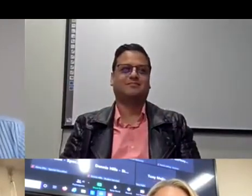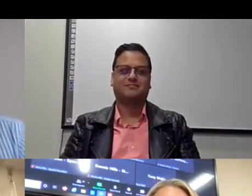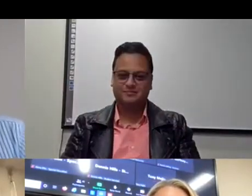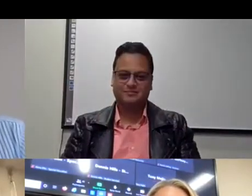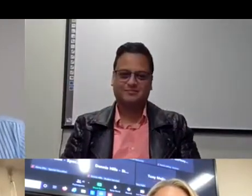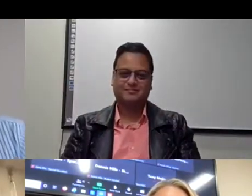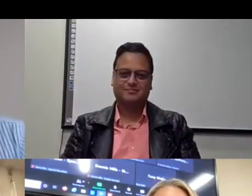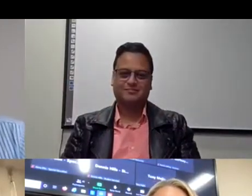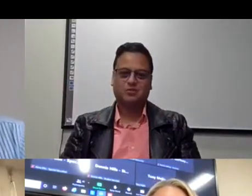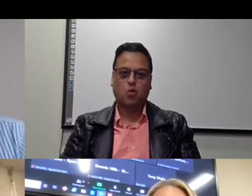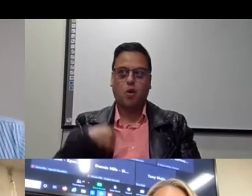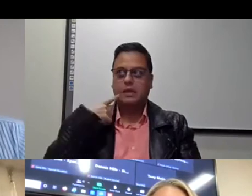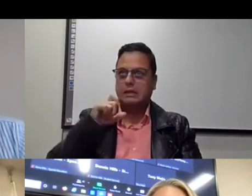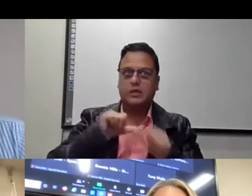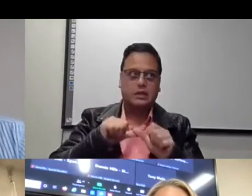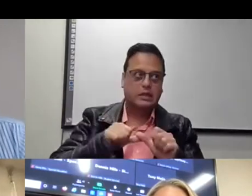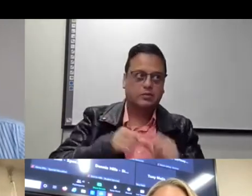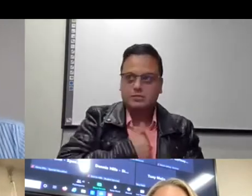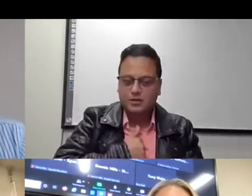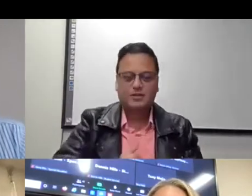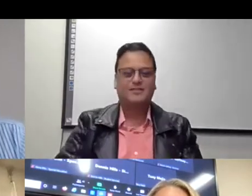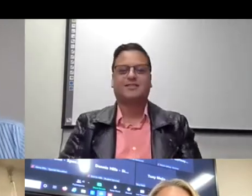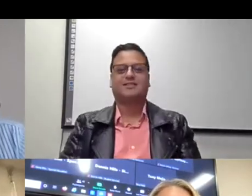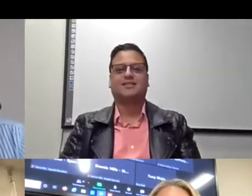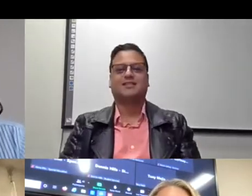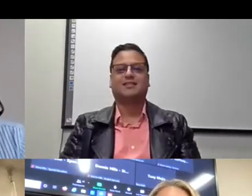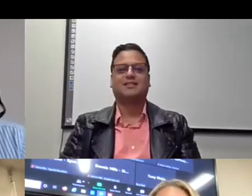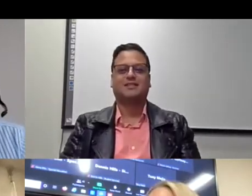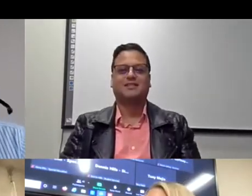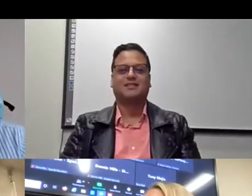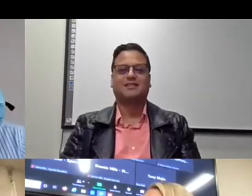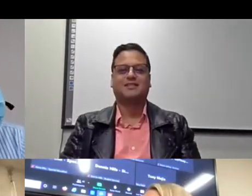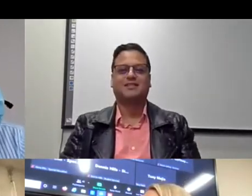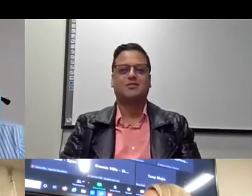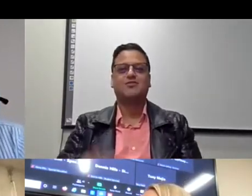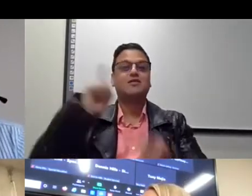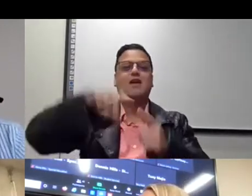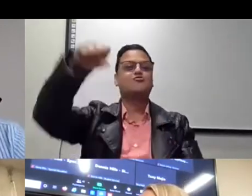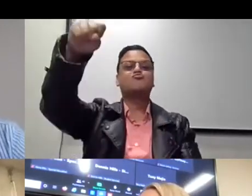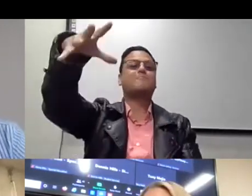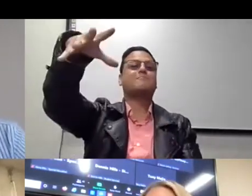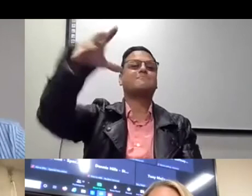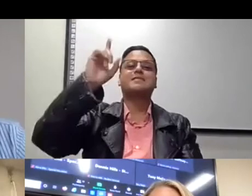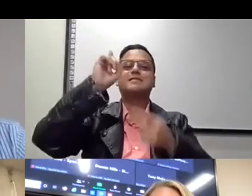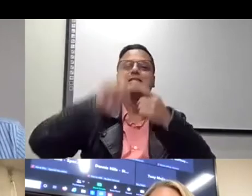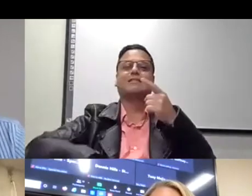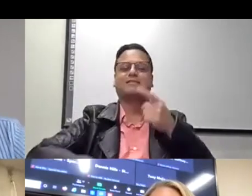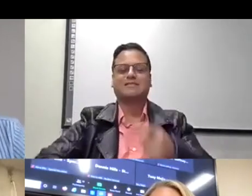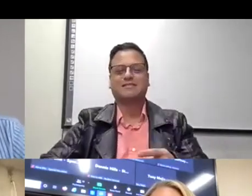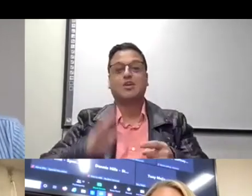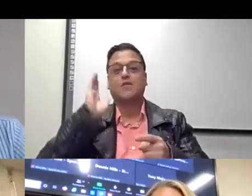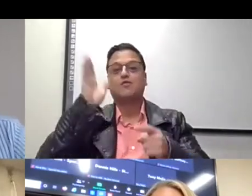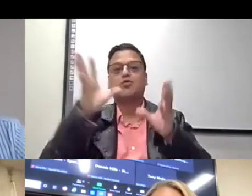Oh, I guess I need to continue. Sorry. Sorry. You can't drop the mic. You can't drop the mic. No, I know. It's future meeting